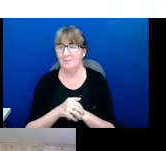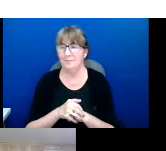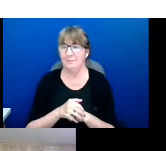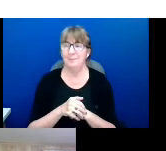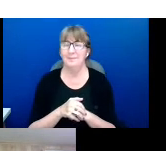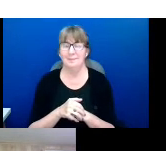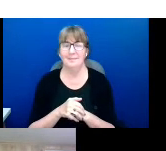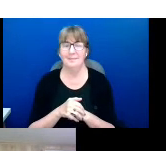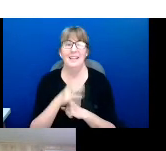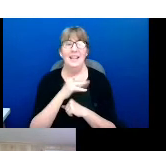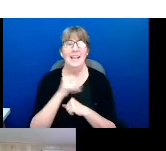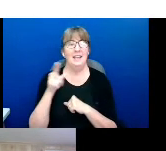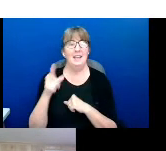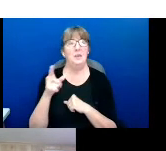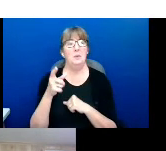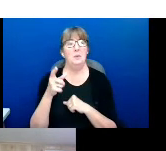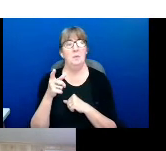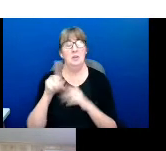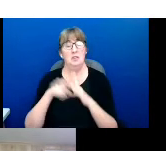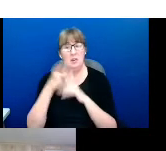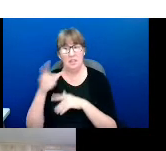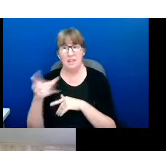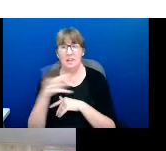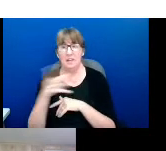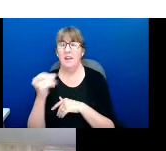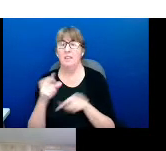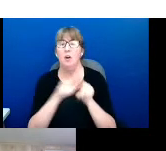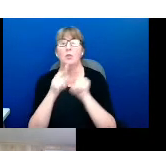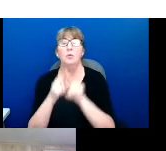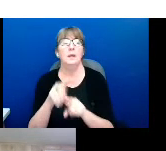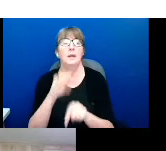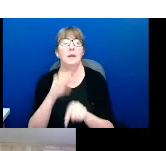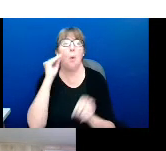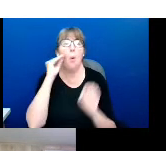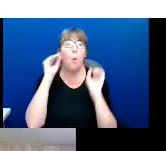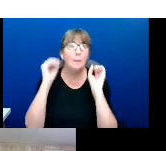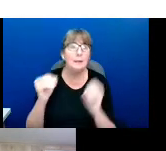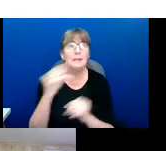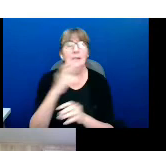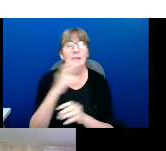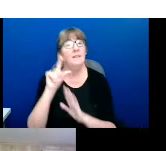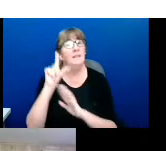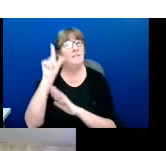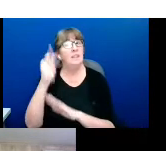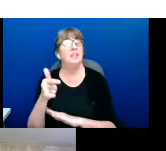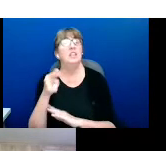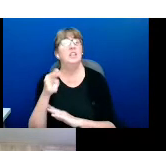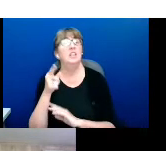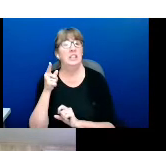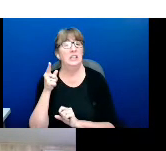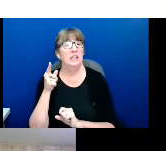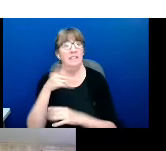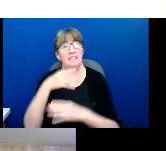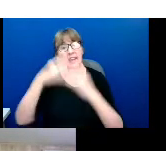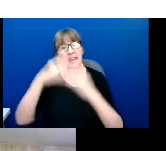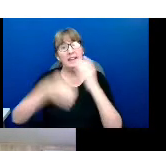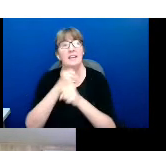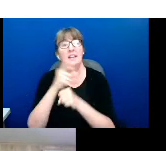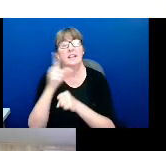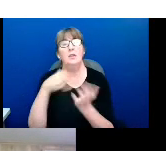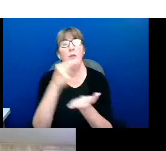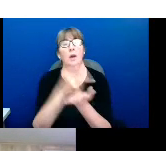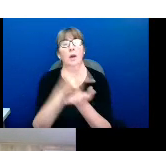went from that and also being homeless. And eventually he at the end of the year, he graduated high